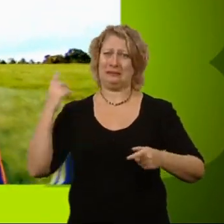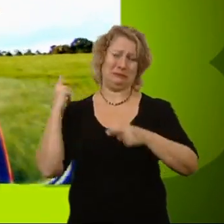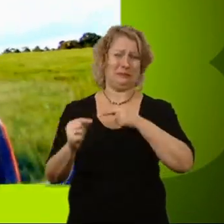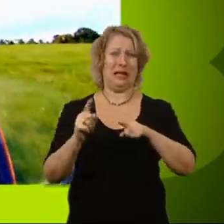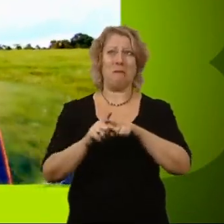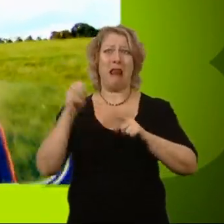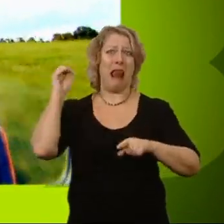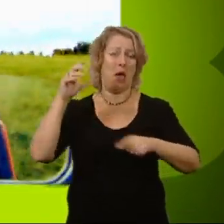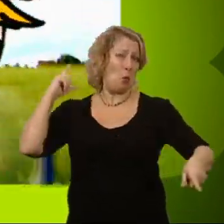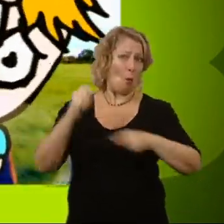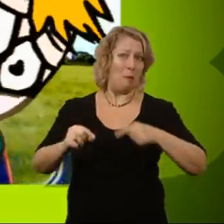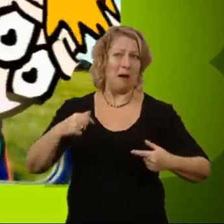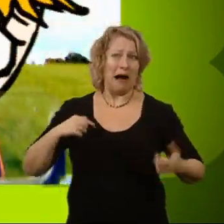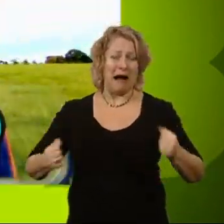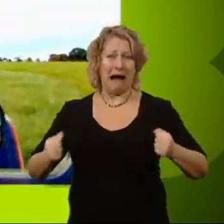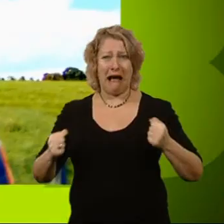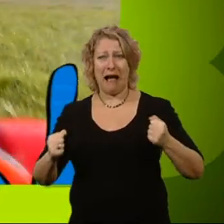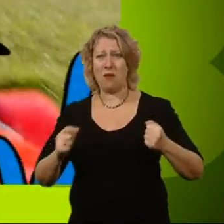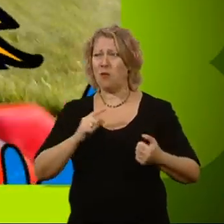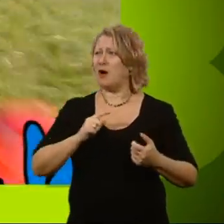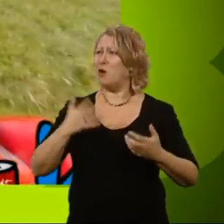speed of light.